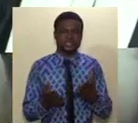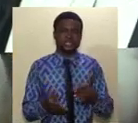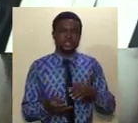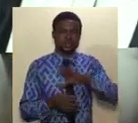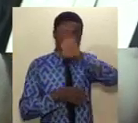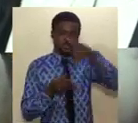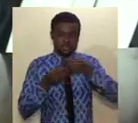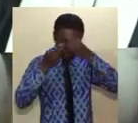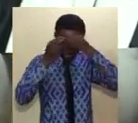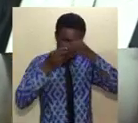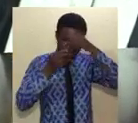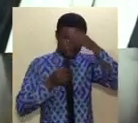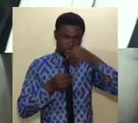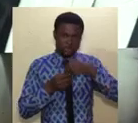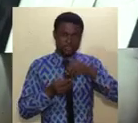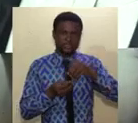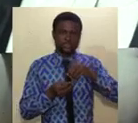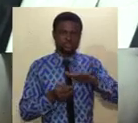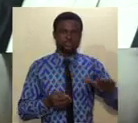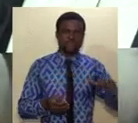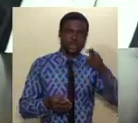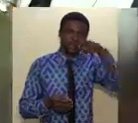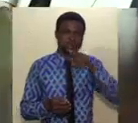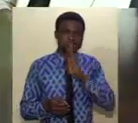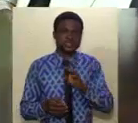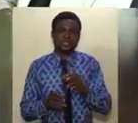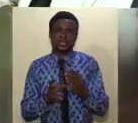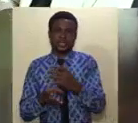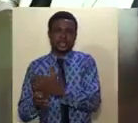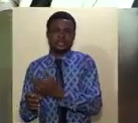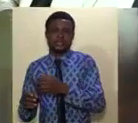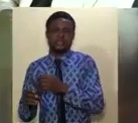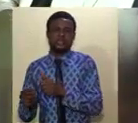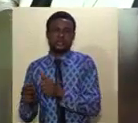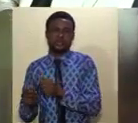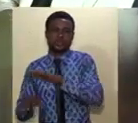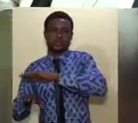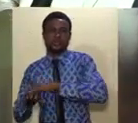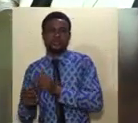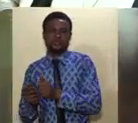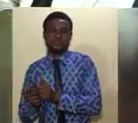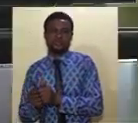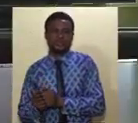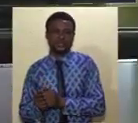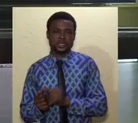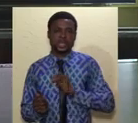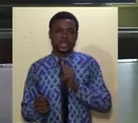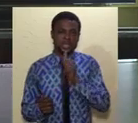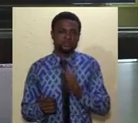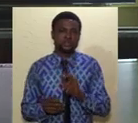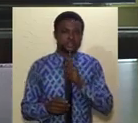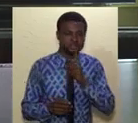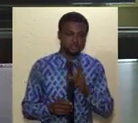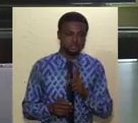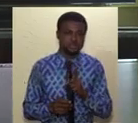process, because we are at the end of the day, we are trying to safeguard their rights. Yes. Yes, definitely. I'm sure you,